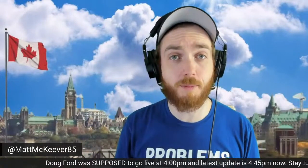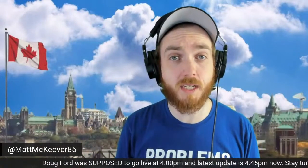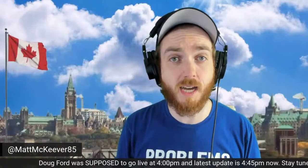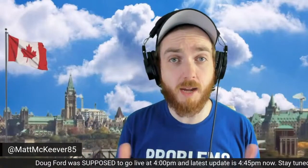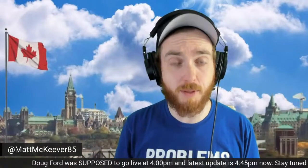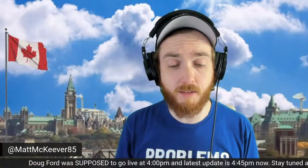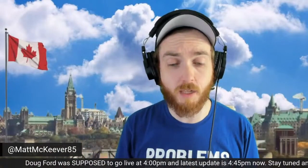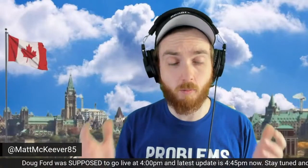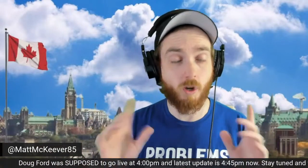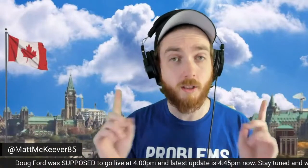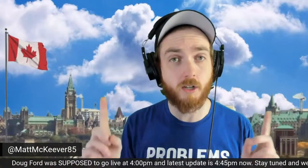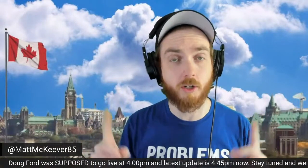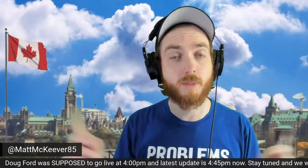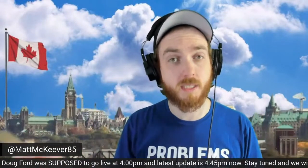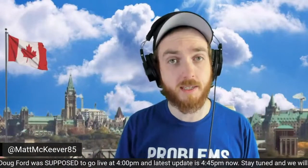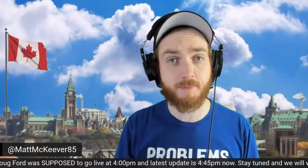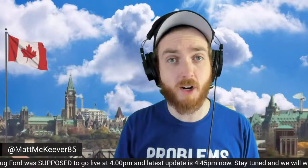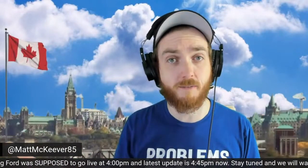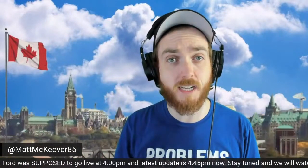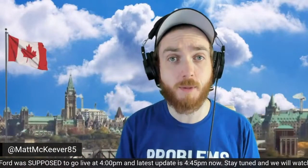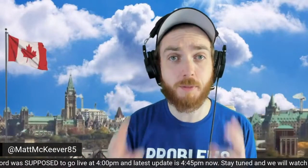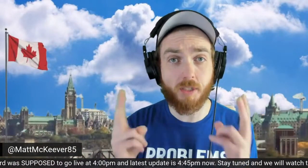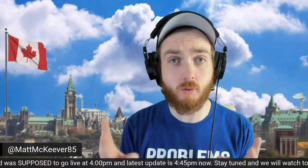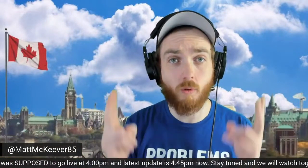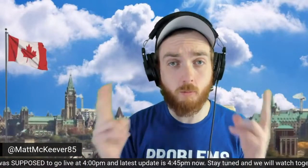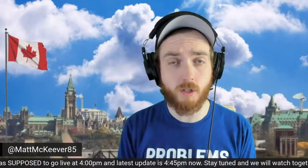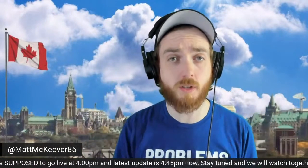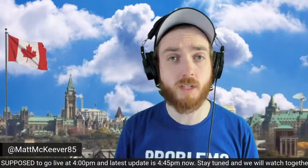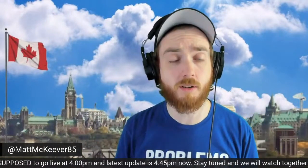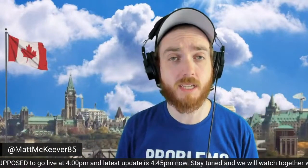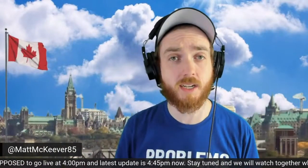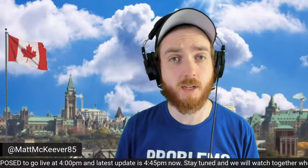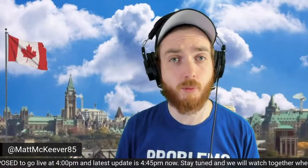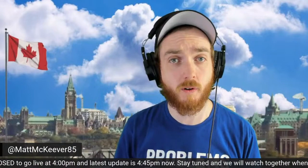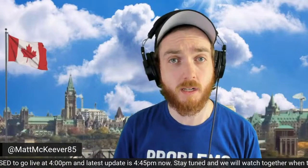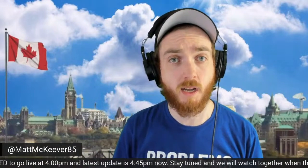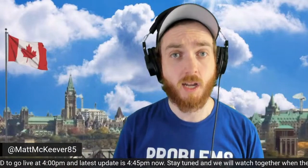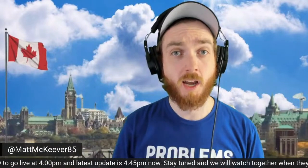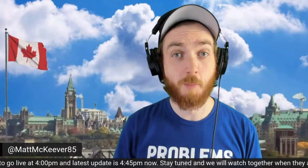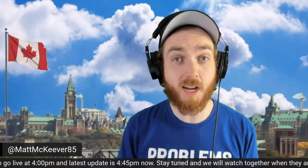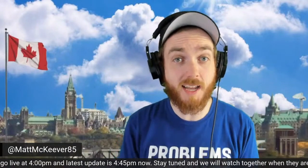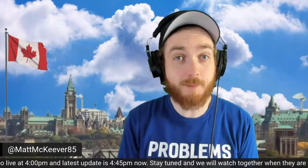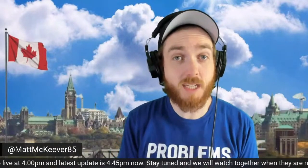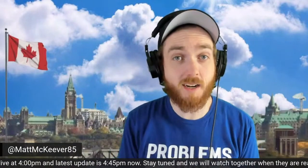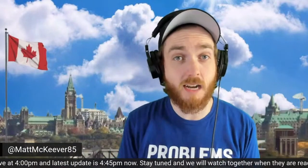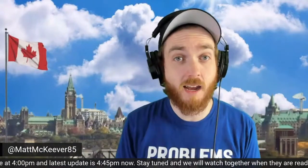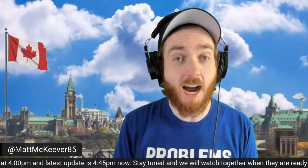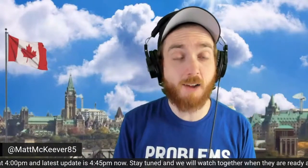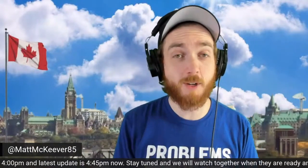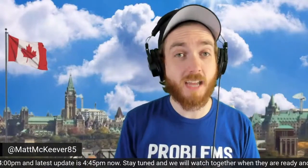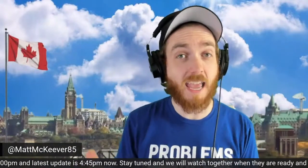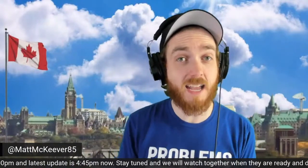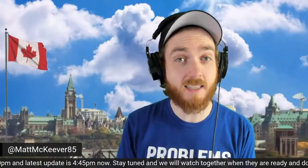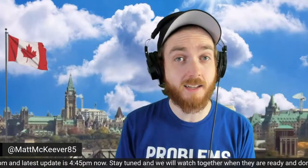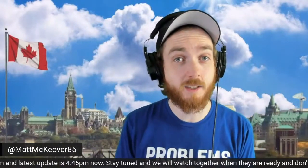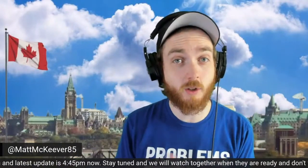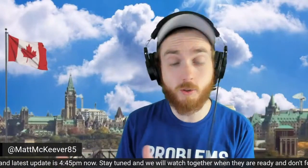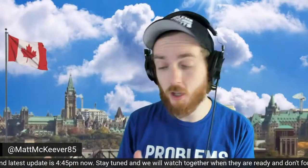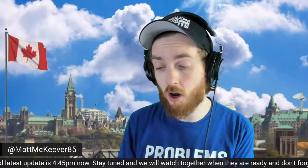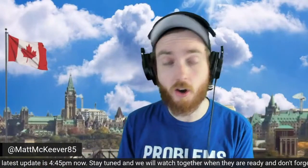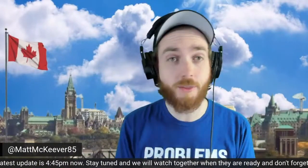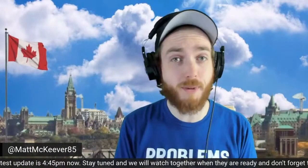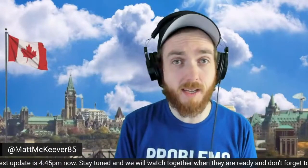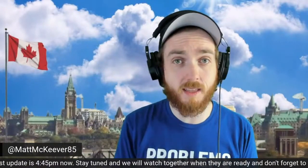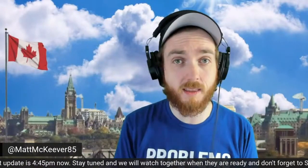with that because I believe that, one, long-term, this is a smart investment, but two, what we're doing here is actually important. But I am scared. I would hate to